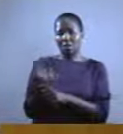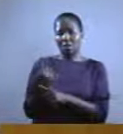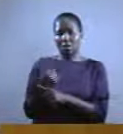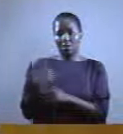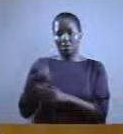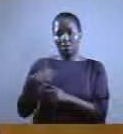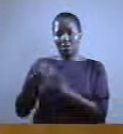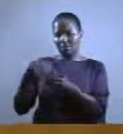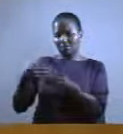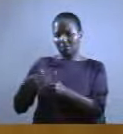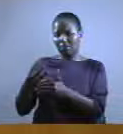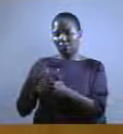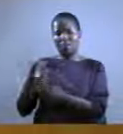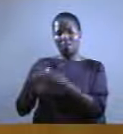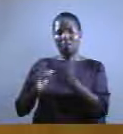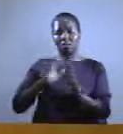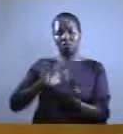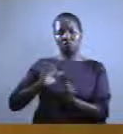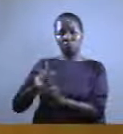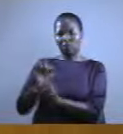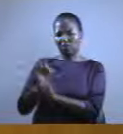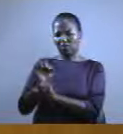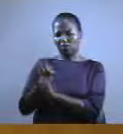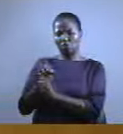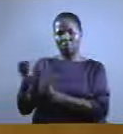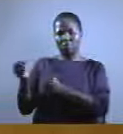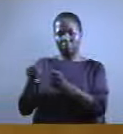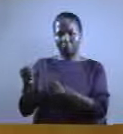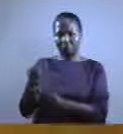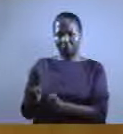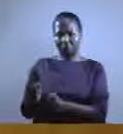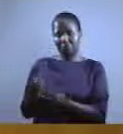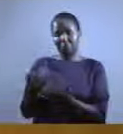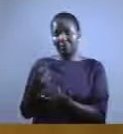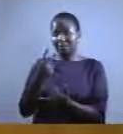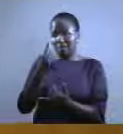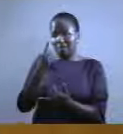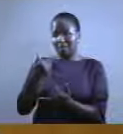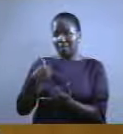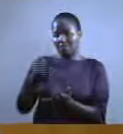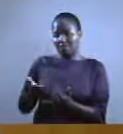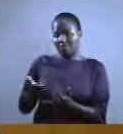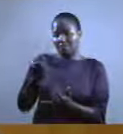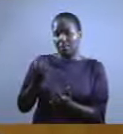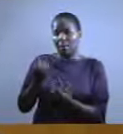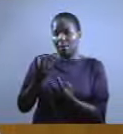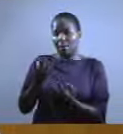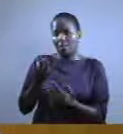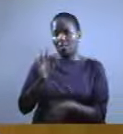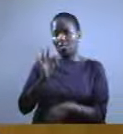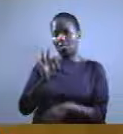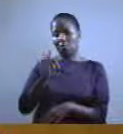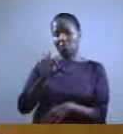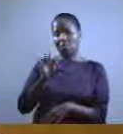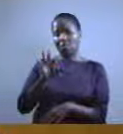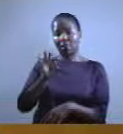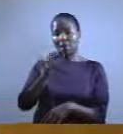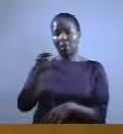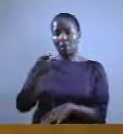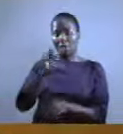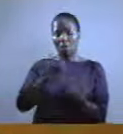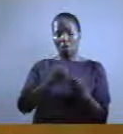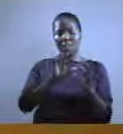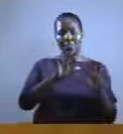force survey results for the third quarter this year were released, which show that approximately 3.3 million of the 10.4